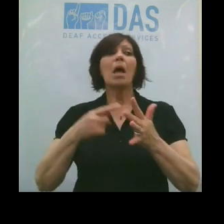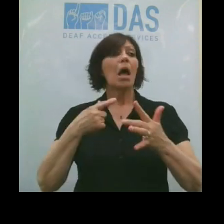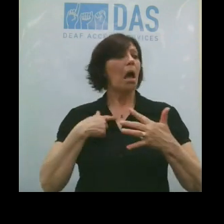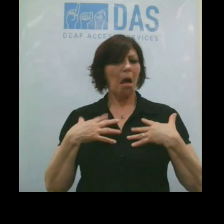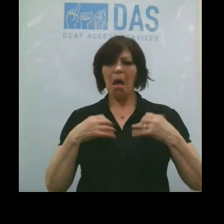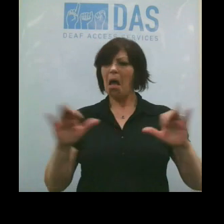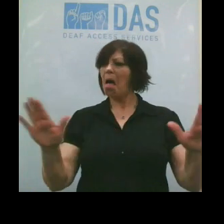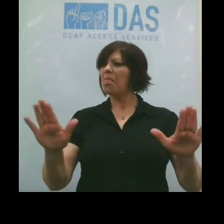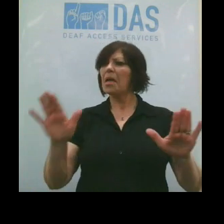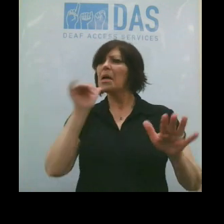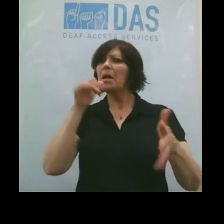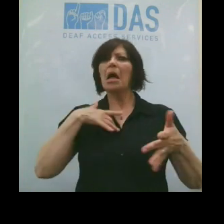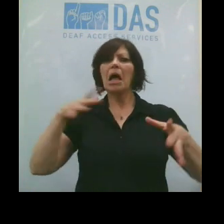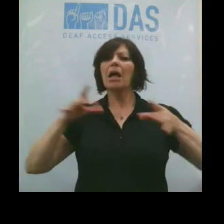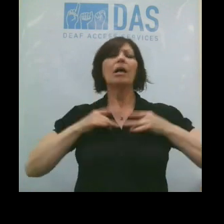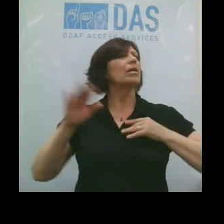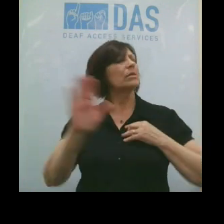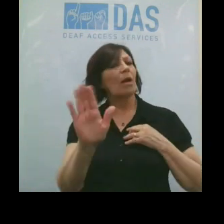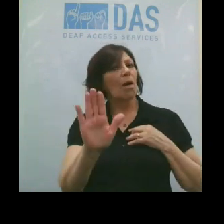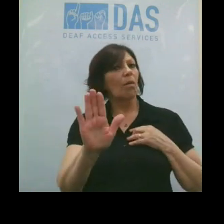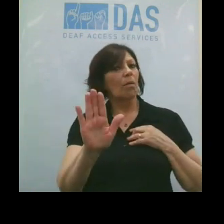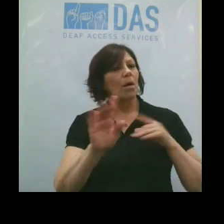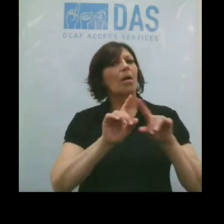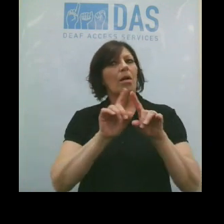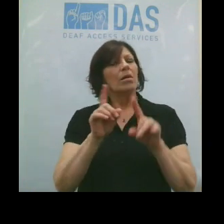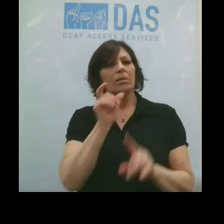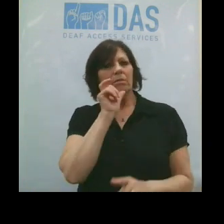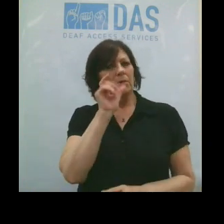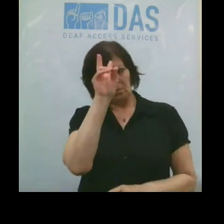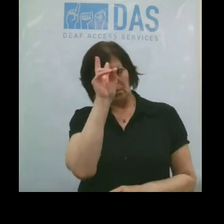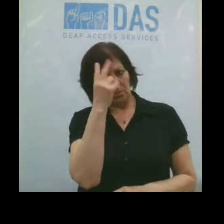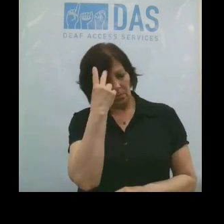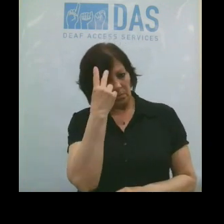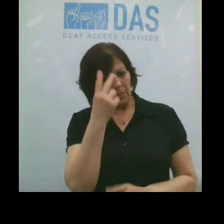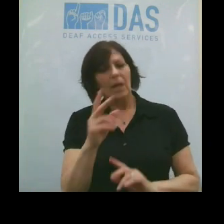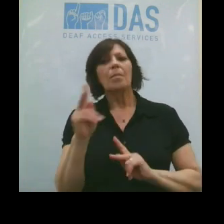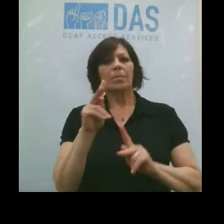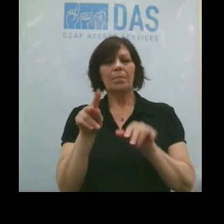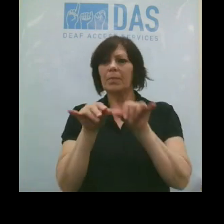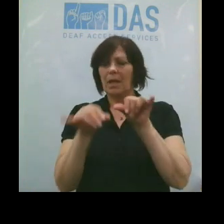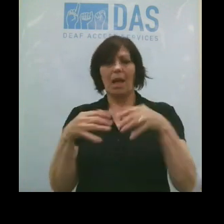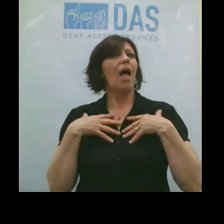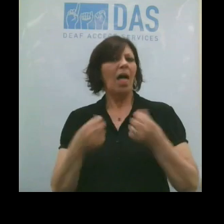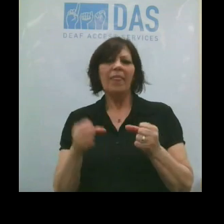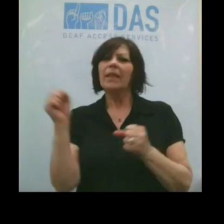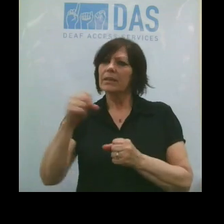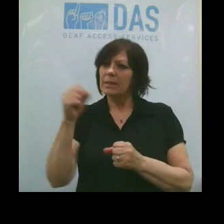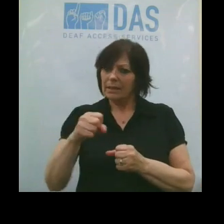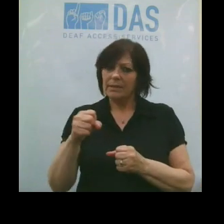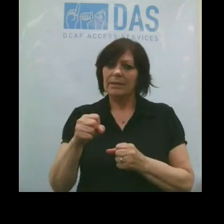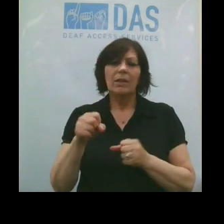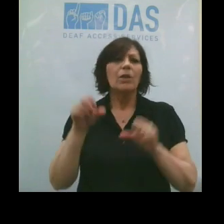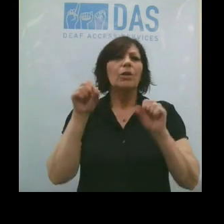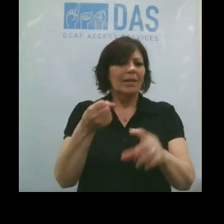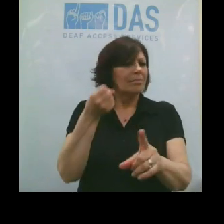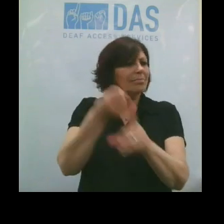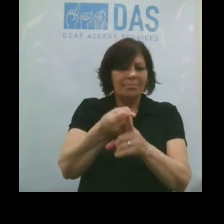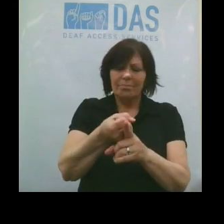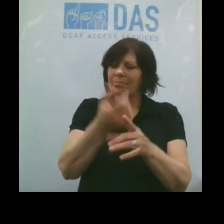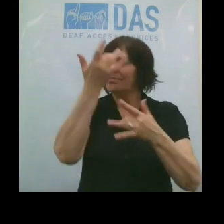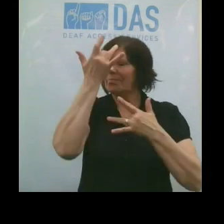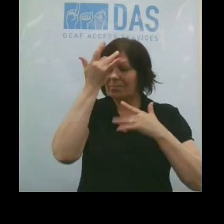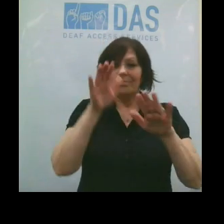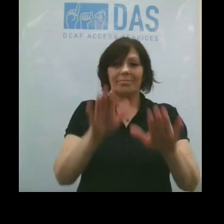aren't immune to severe illness. So just I want to make sure that people try to stay as healthy as they can with whatever conditions they